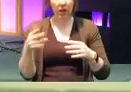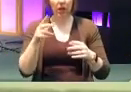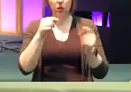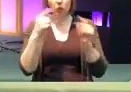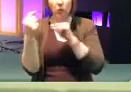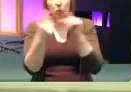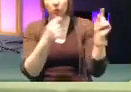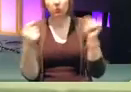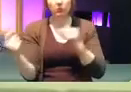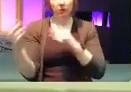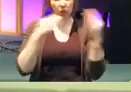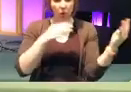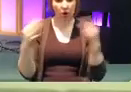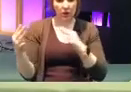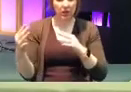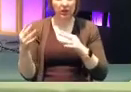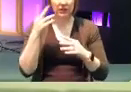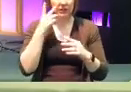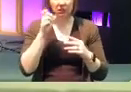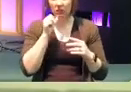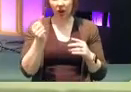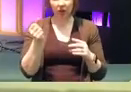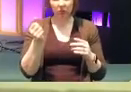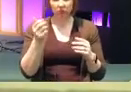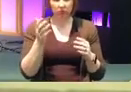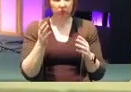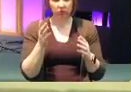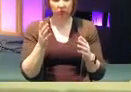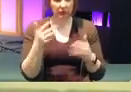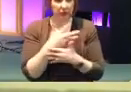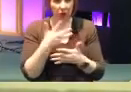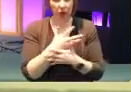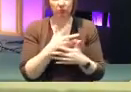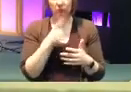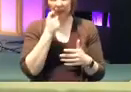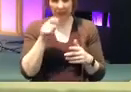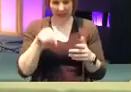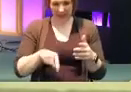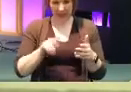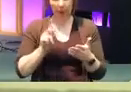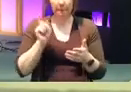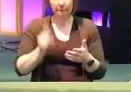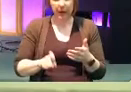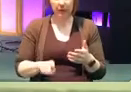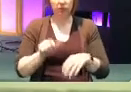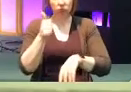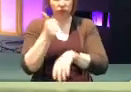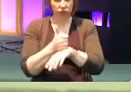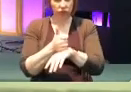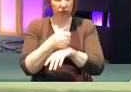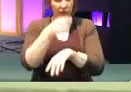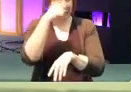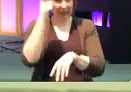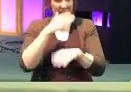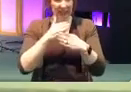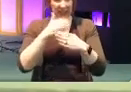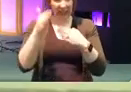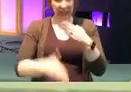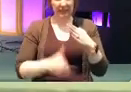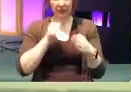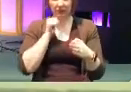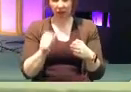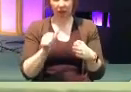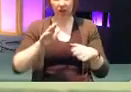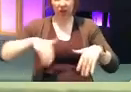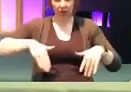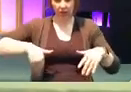wars. See that you're not alarmed, for this must take place, but the end is not yet. For nation will rise against